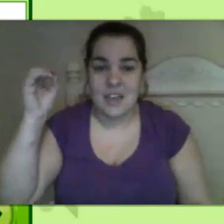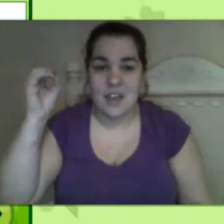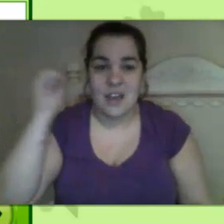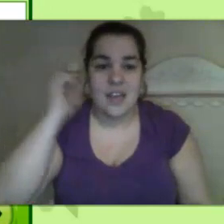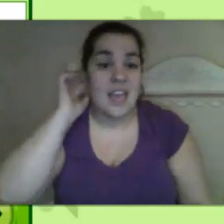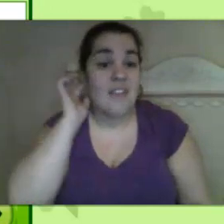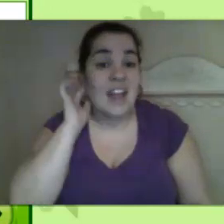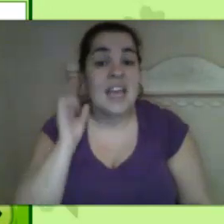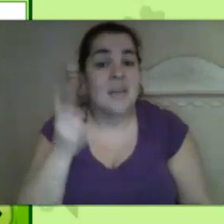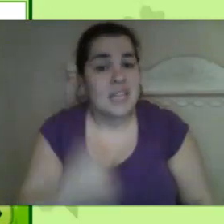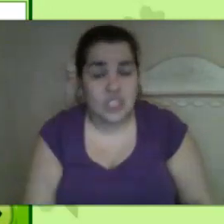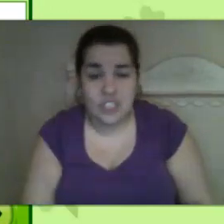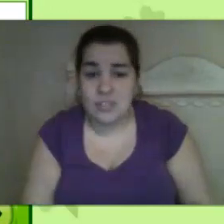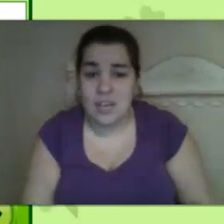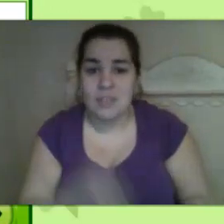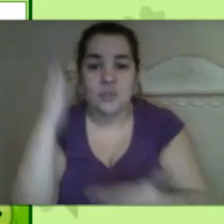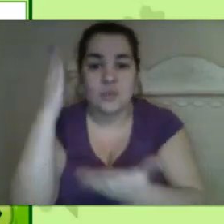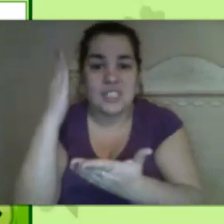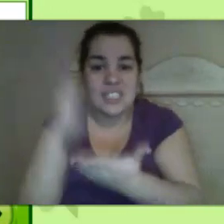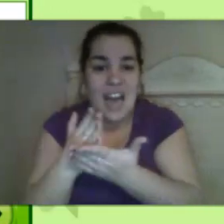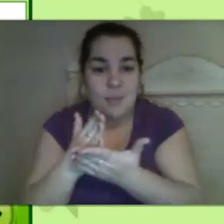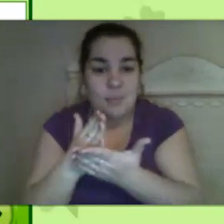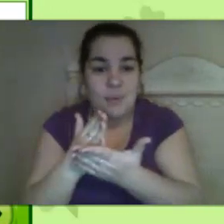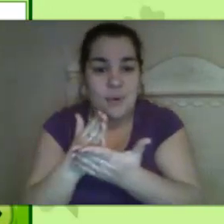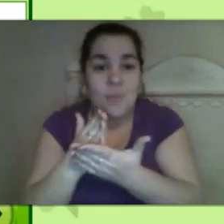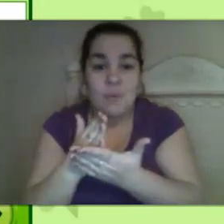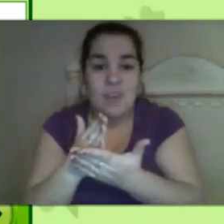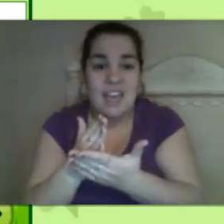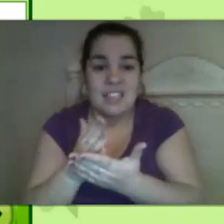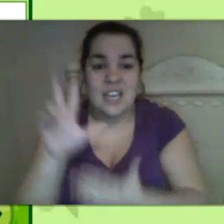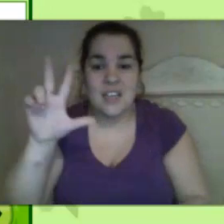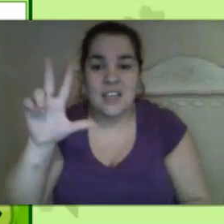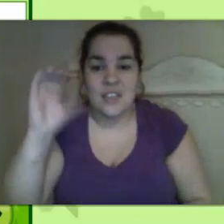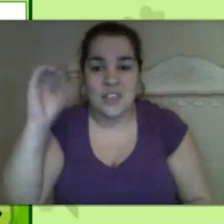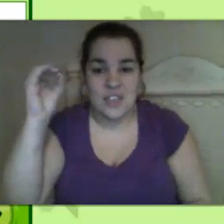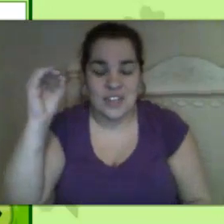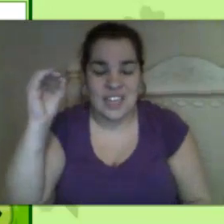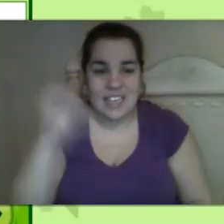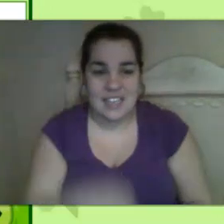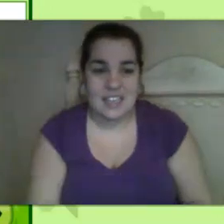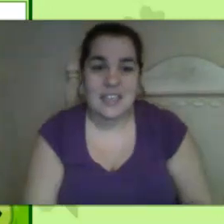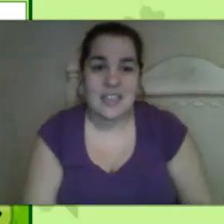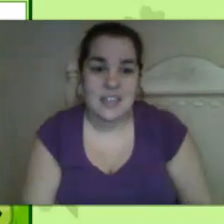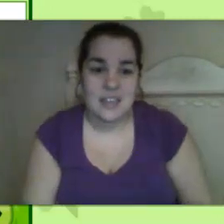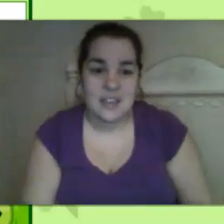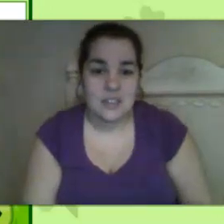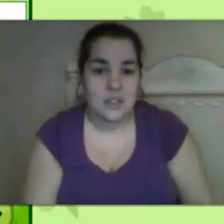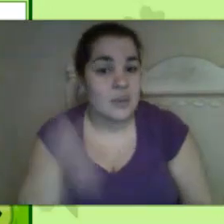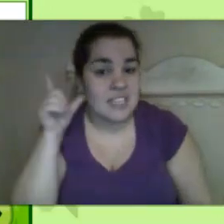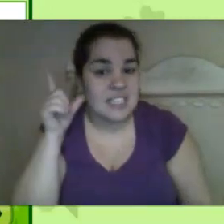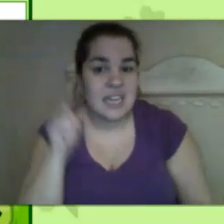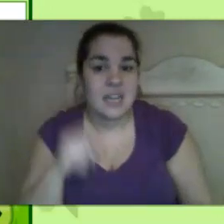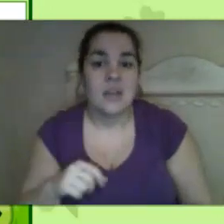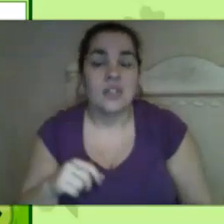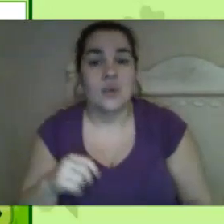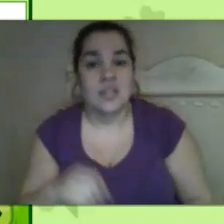30. Get ready and make sure you tell me to stop when we get to 30. So